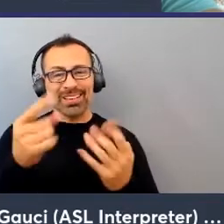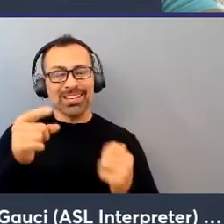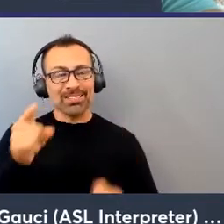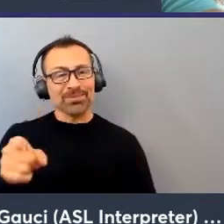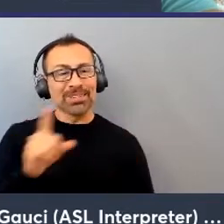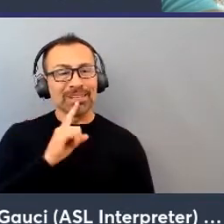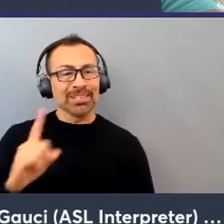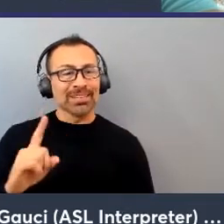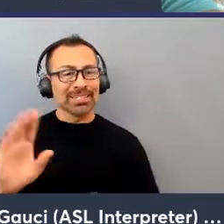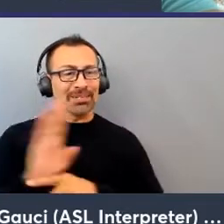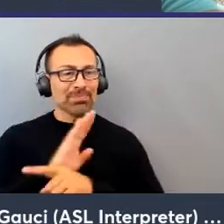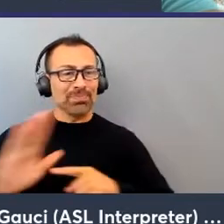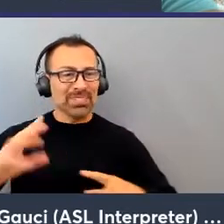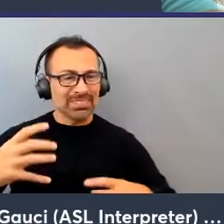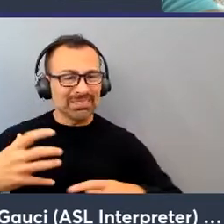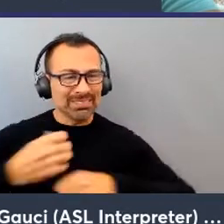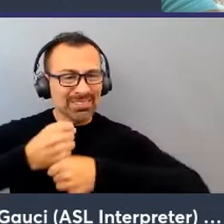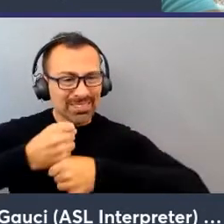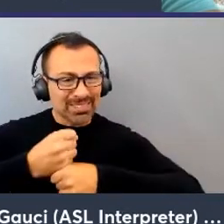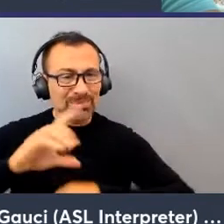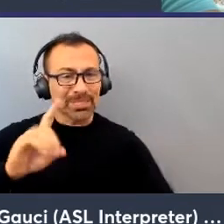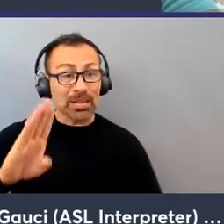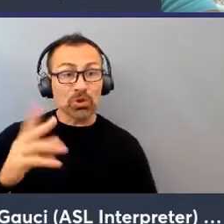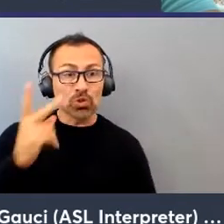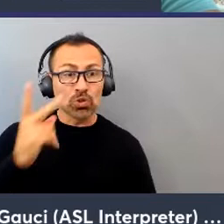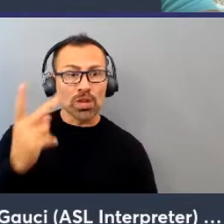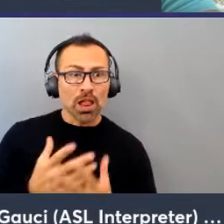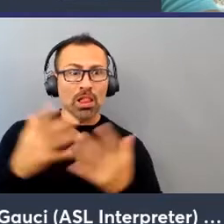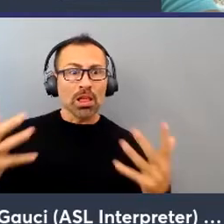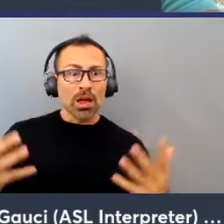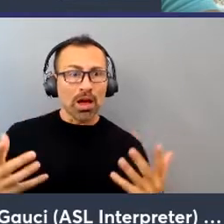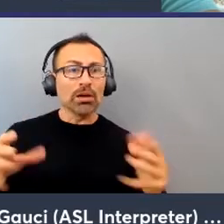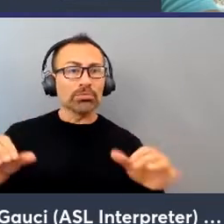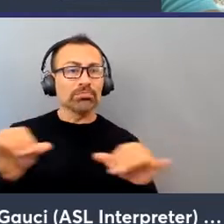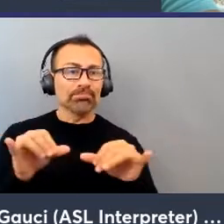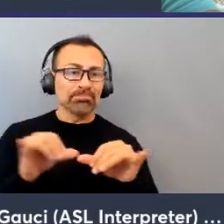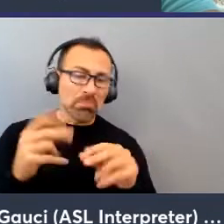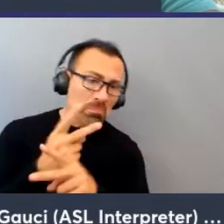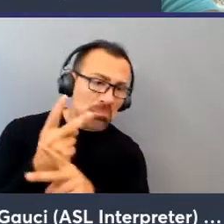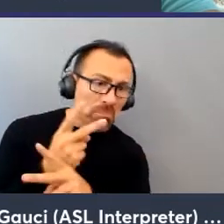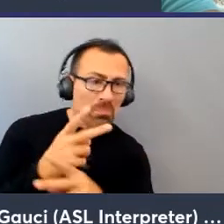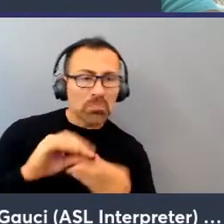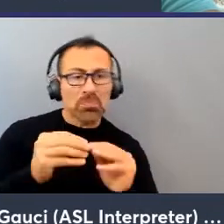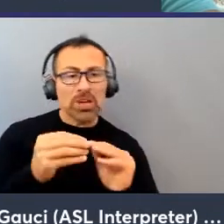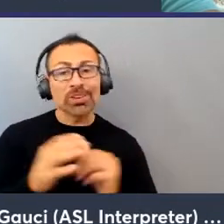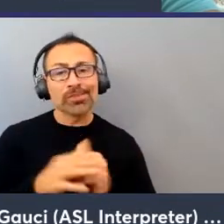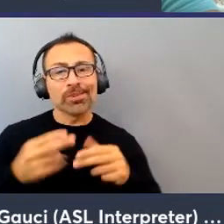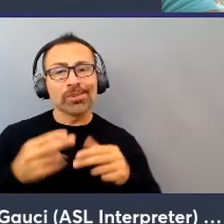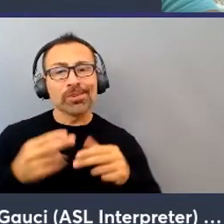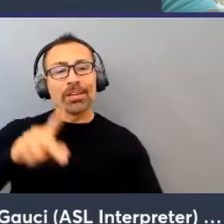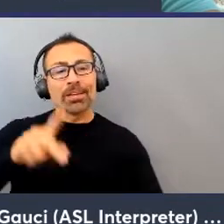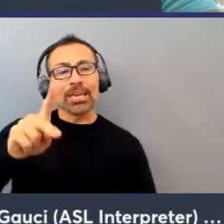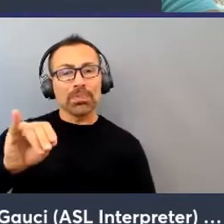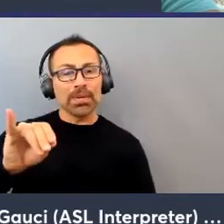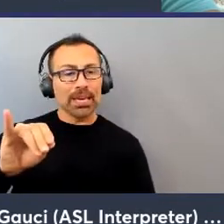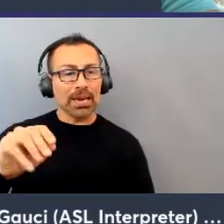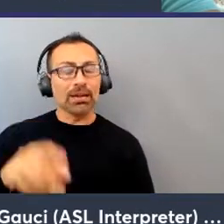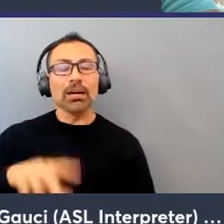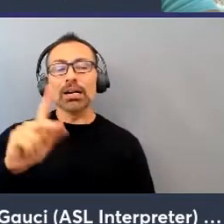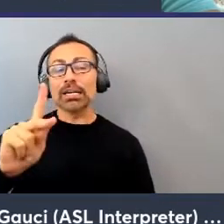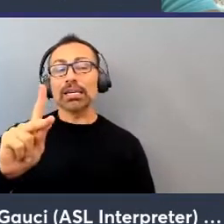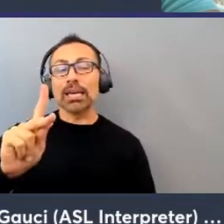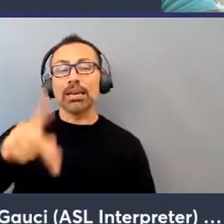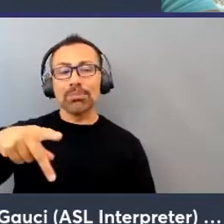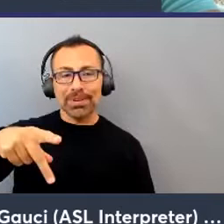summary dashboard. You see a lot of metrics on the top. We call it KPI, and then those numbers are all